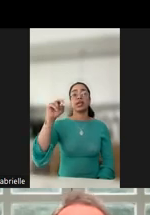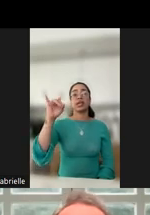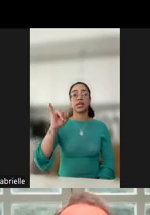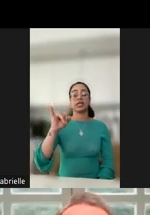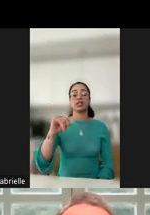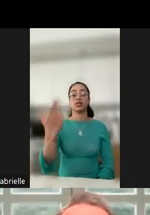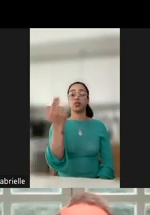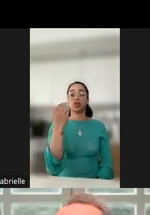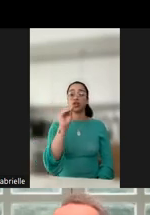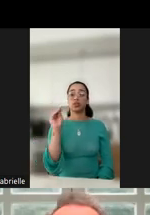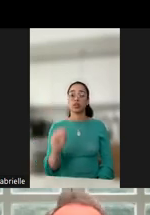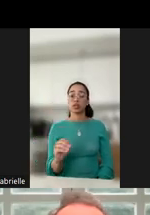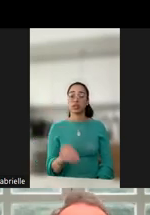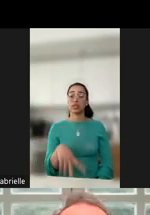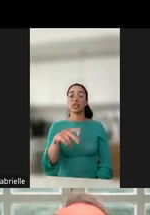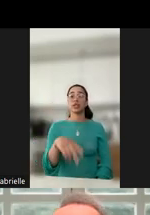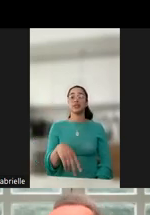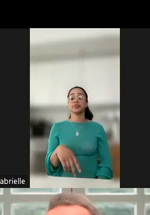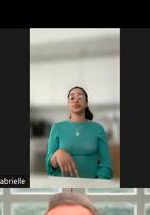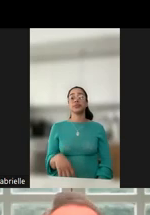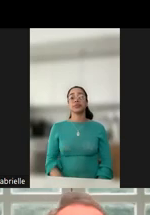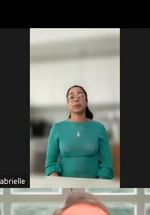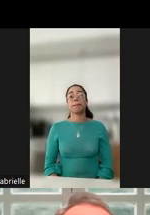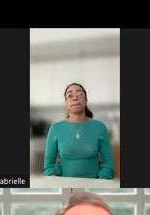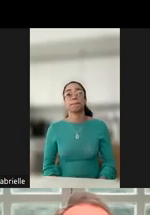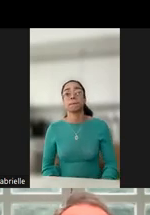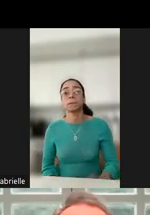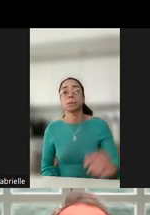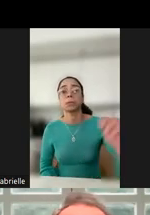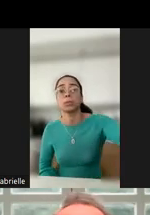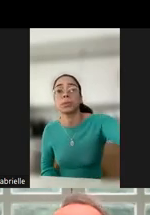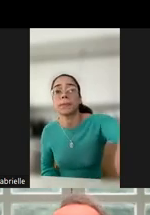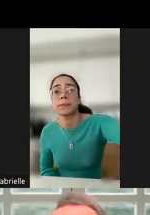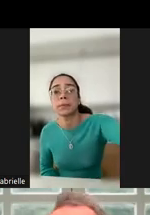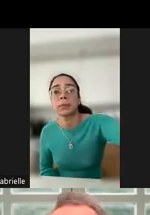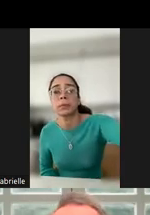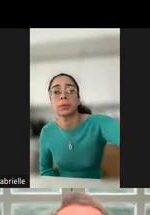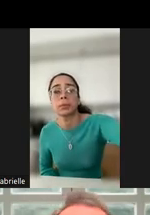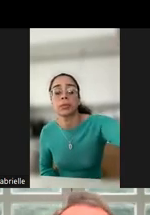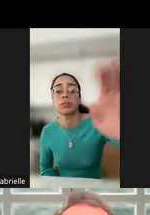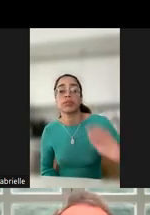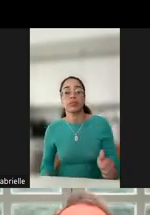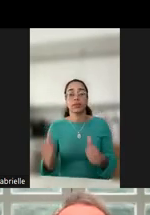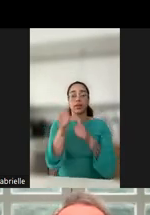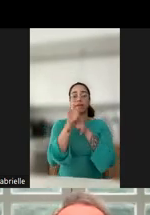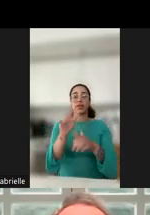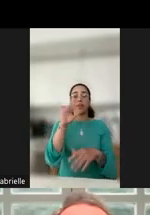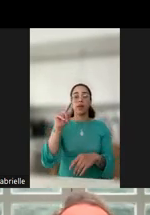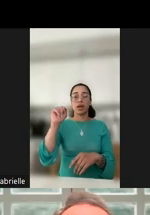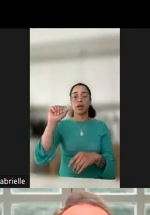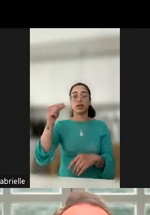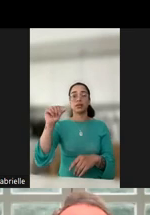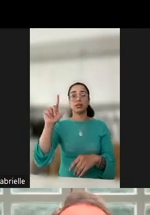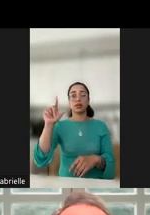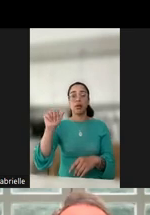13% is the second most commonly spoken non-English language among Asians, followed by Tagalog and other